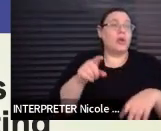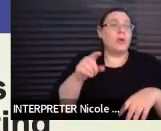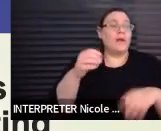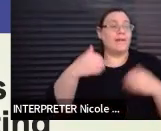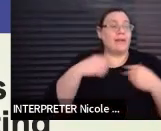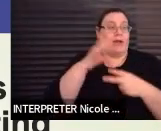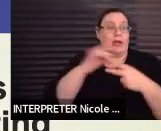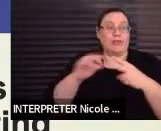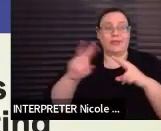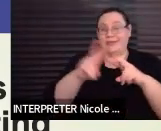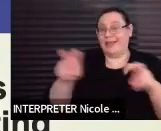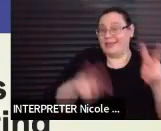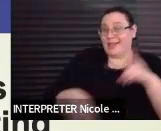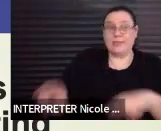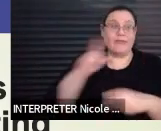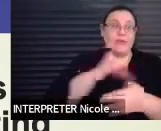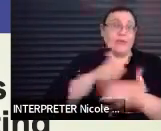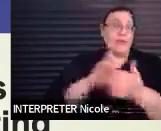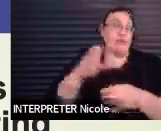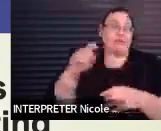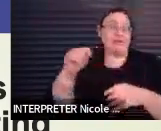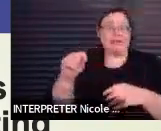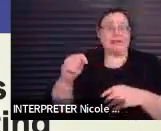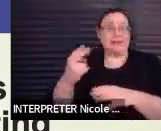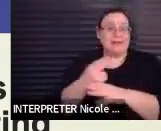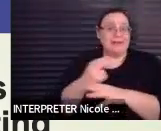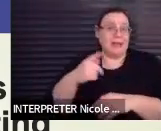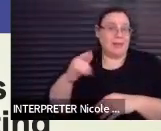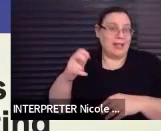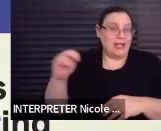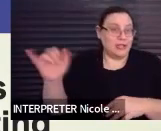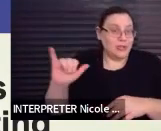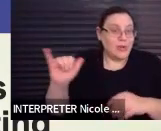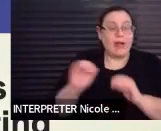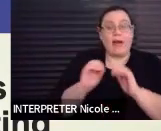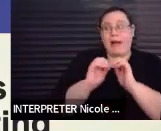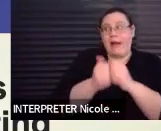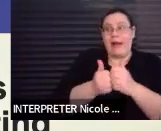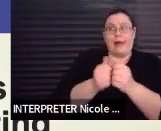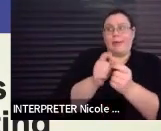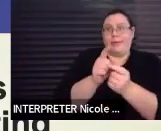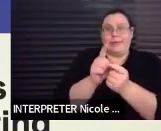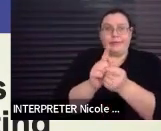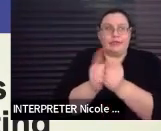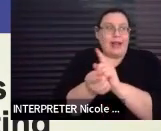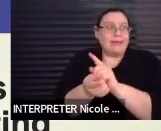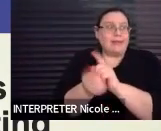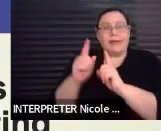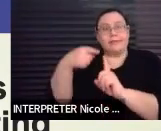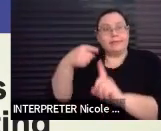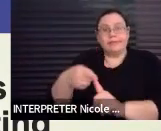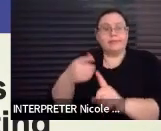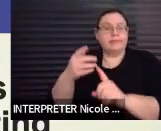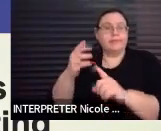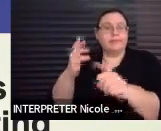optional assessments for anti-racist applications as well. So how do you translate, in particular,